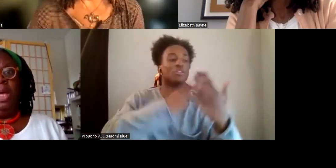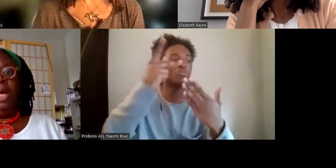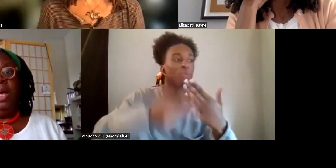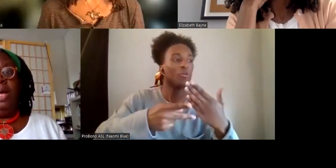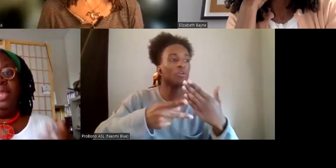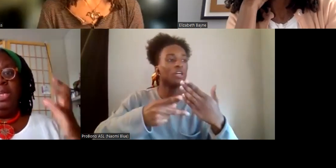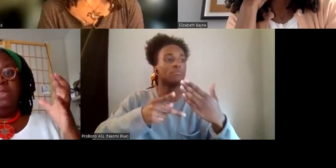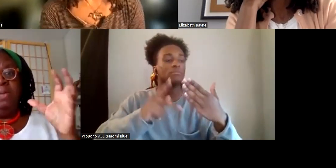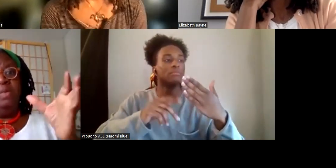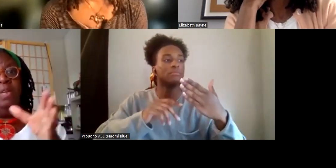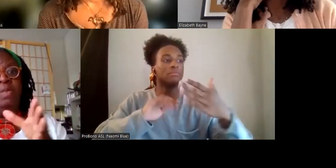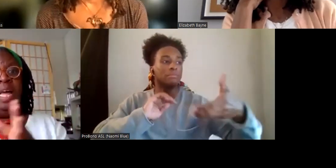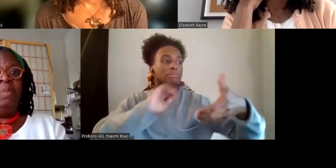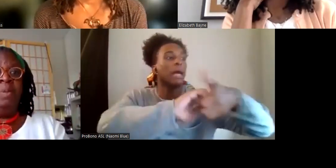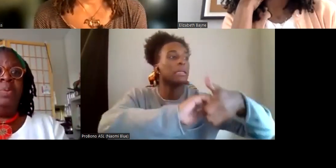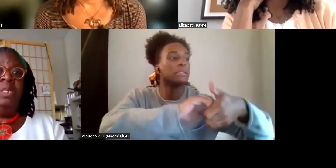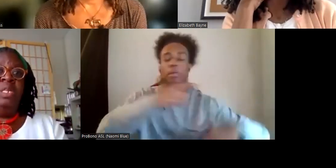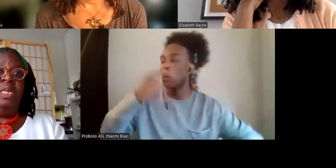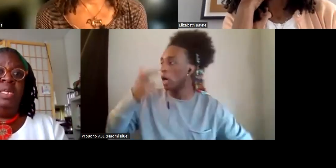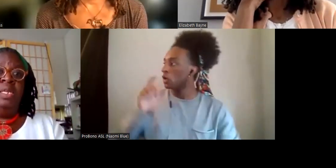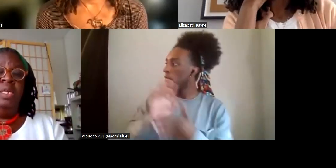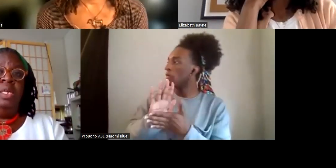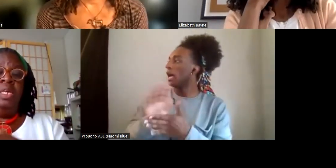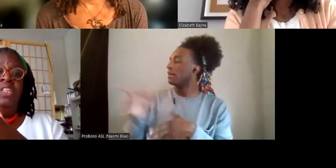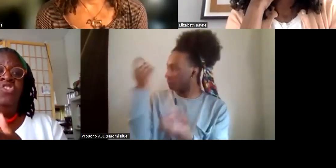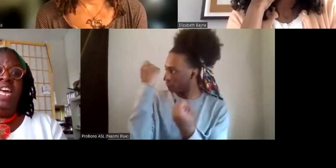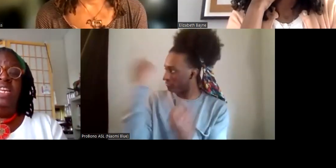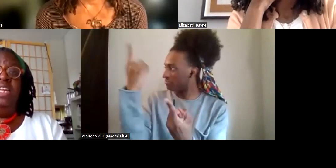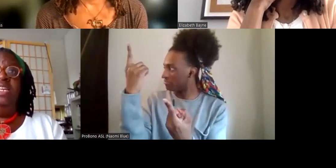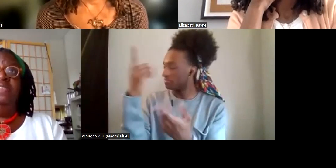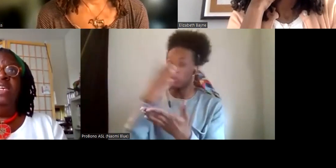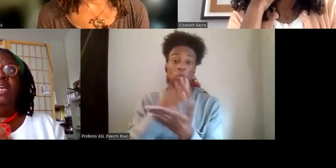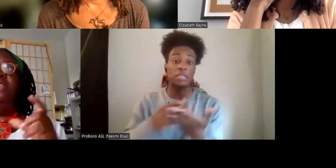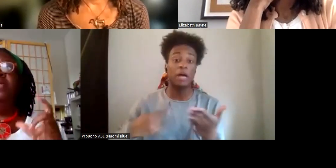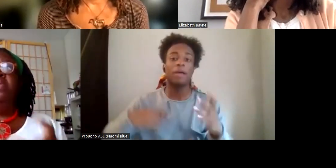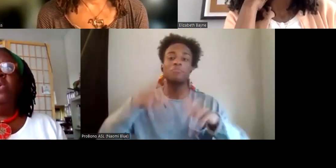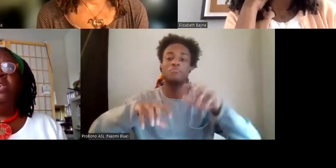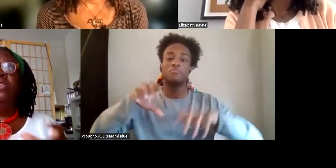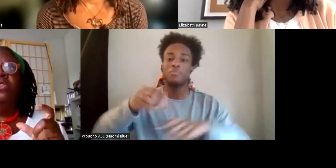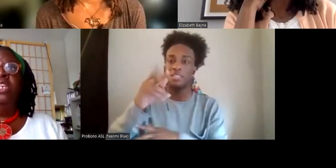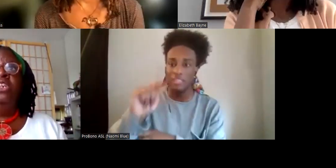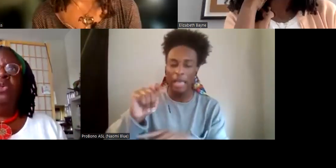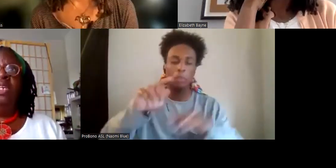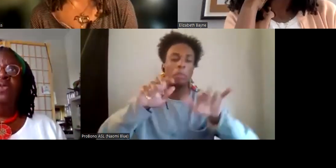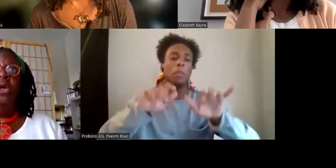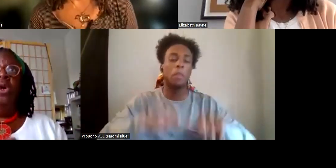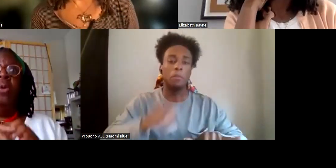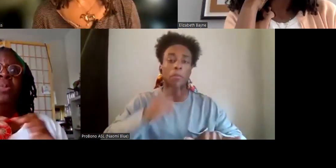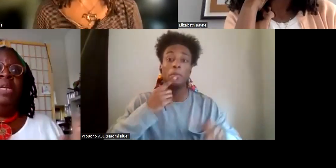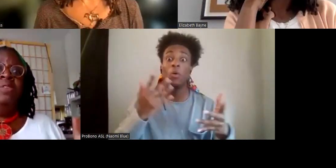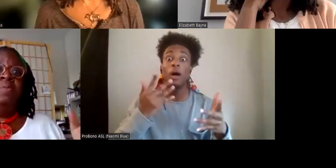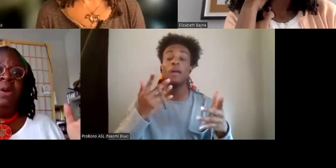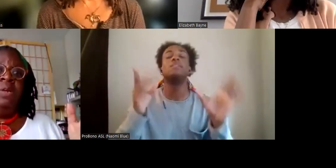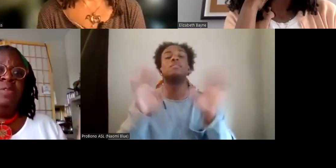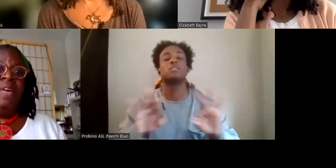it. I think some of the stuff that I have been putting in the chat is, it is important to decrease